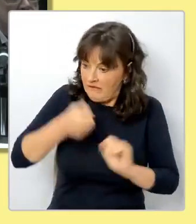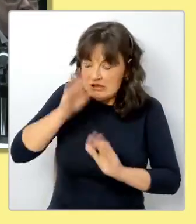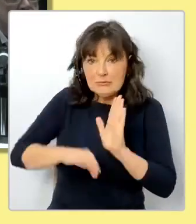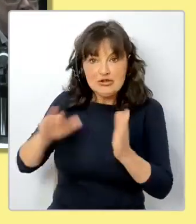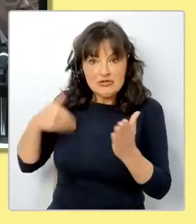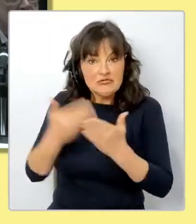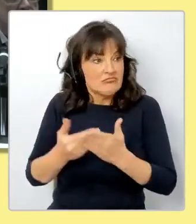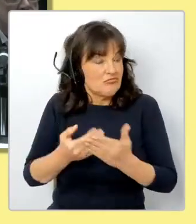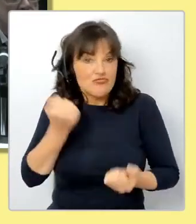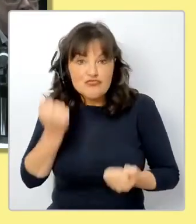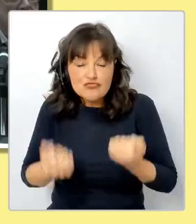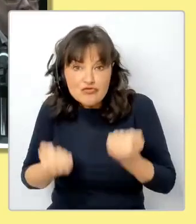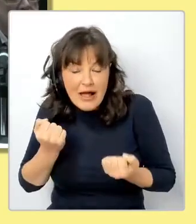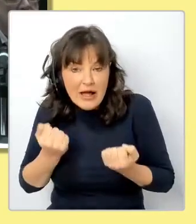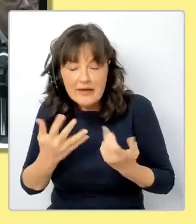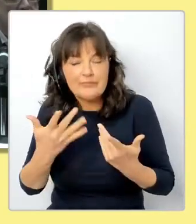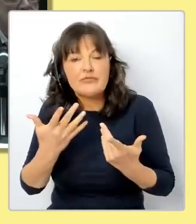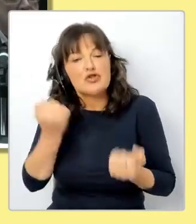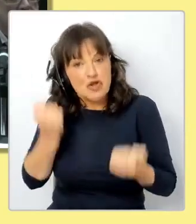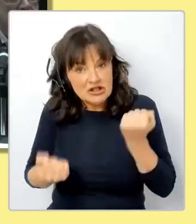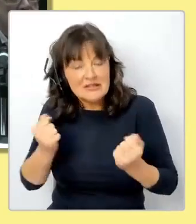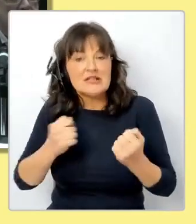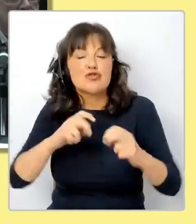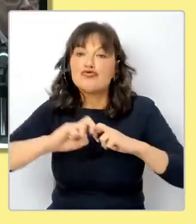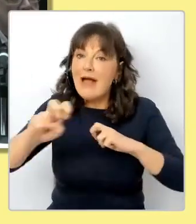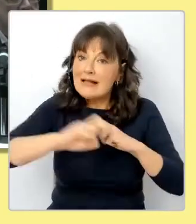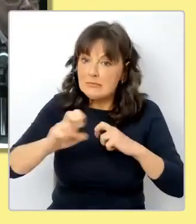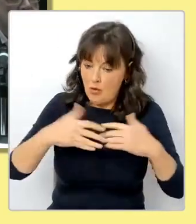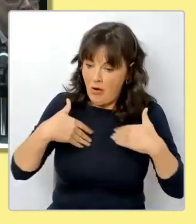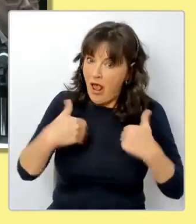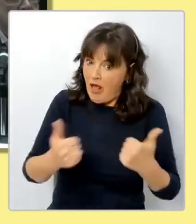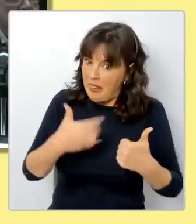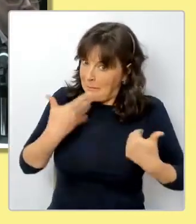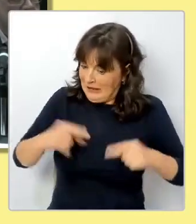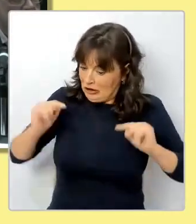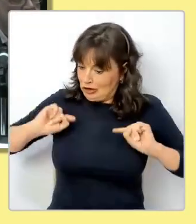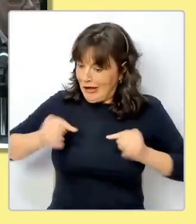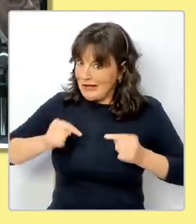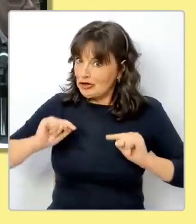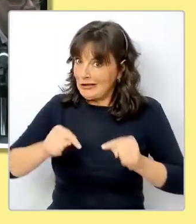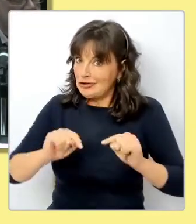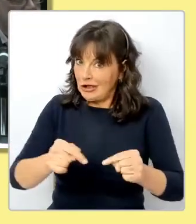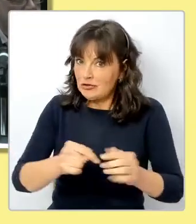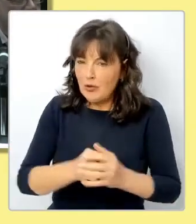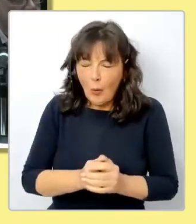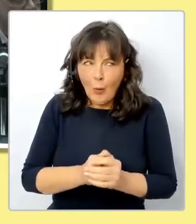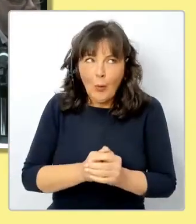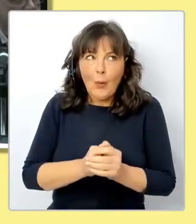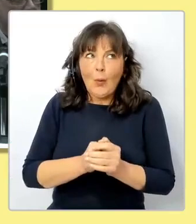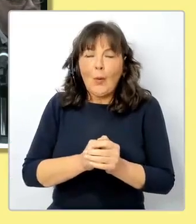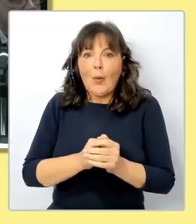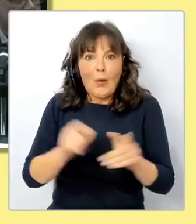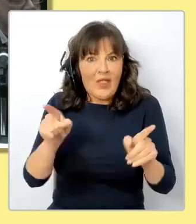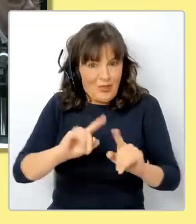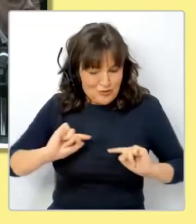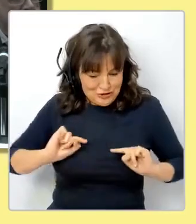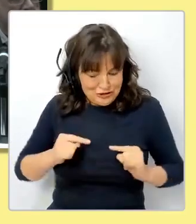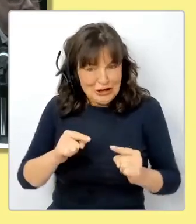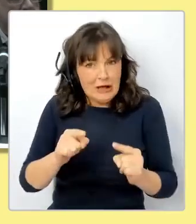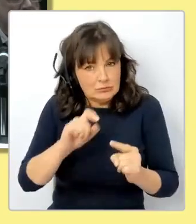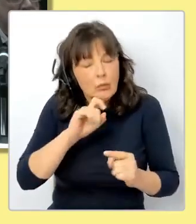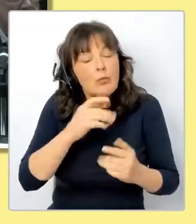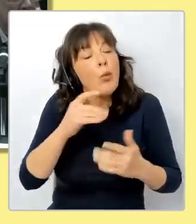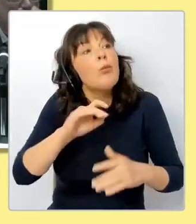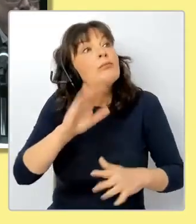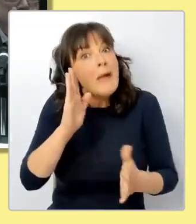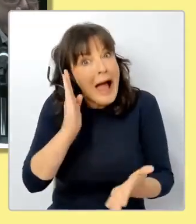health, and there are challenges and continue to be challenges within our health service. But my goodness, those challenges would have been far more difficult if we had